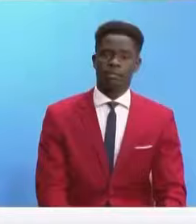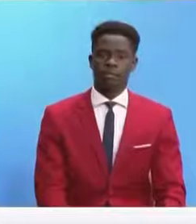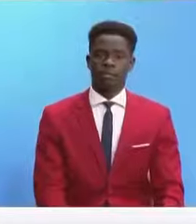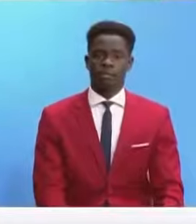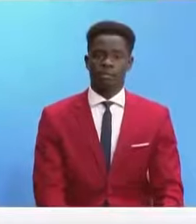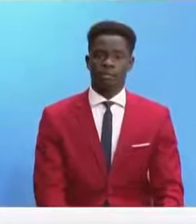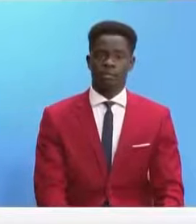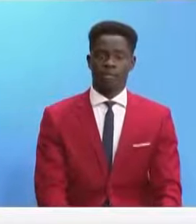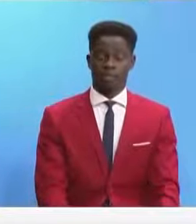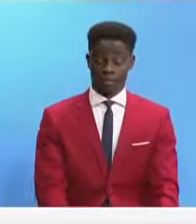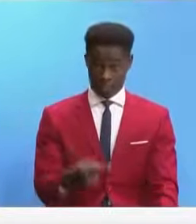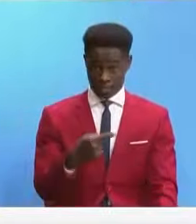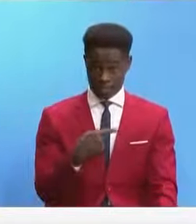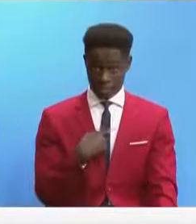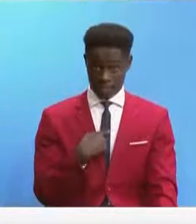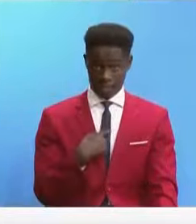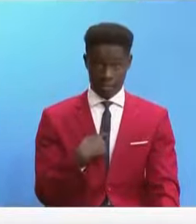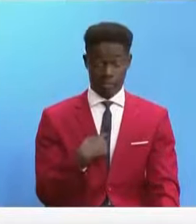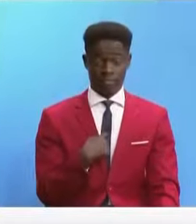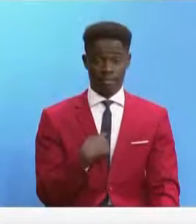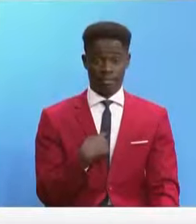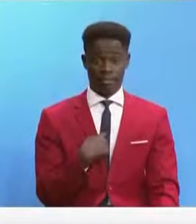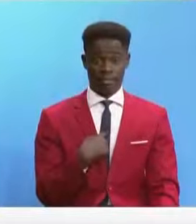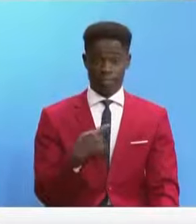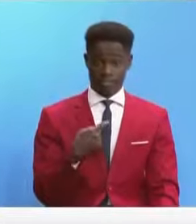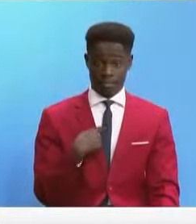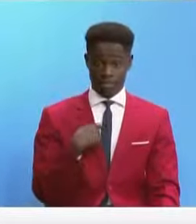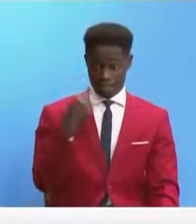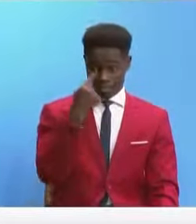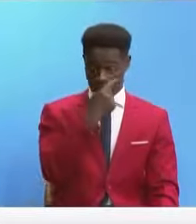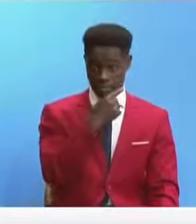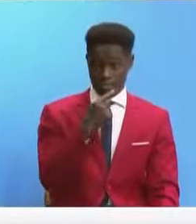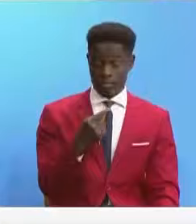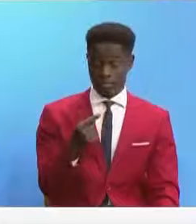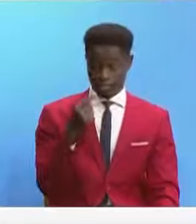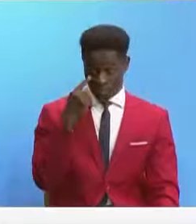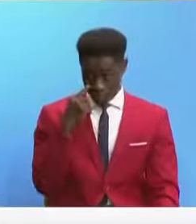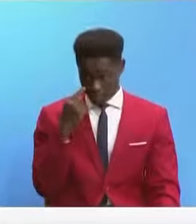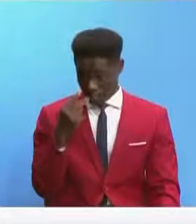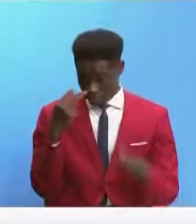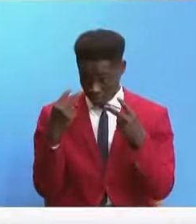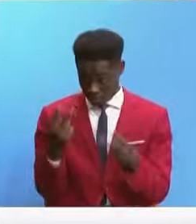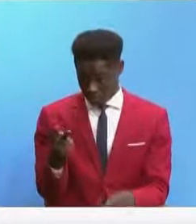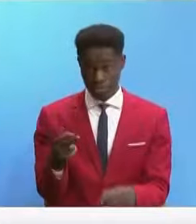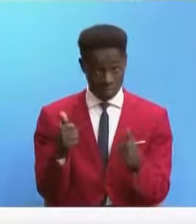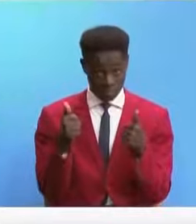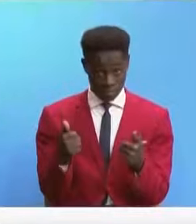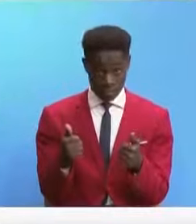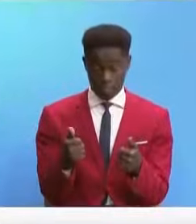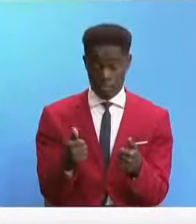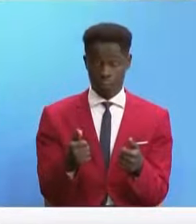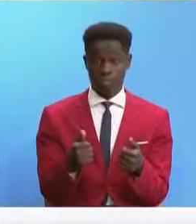Now I saw by my eyes how you said, and I'm happy about